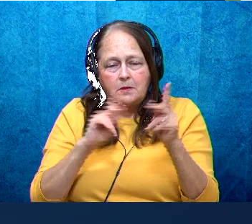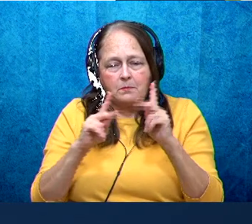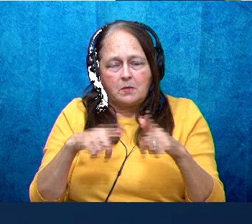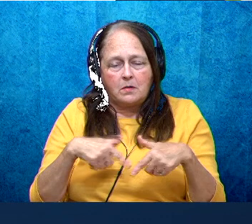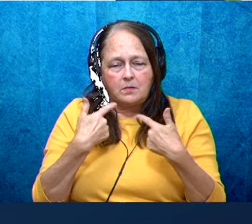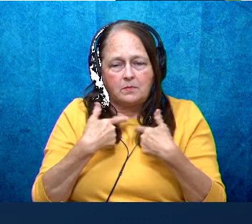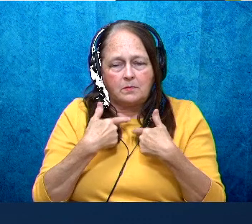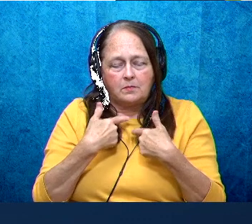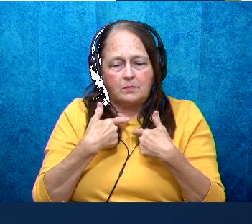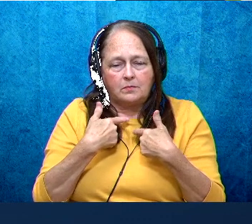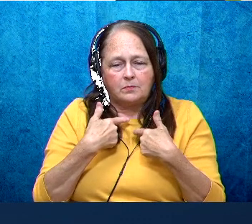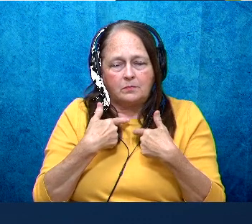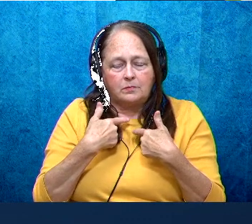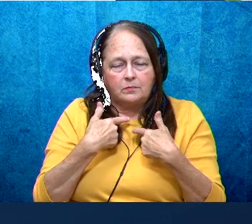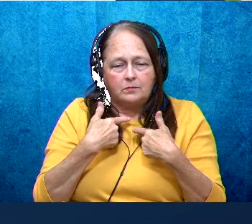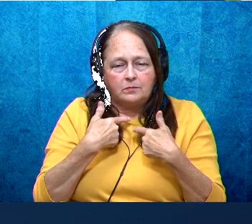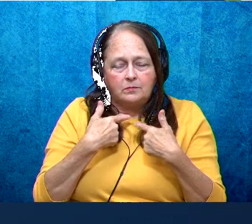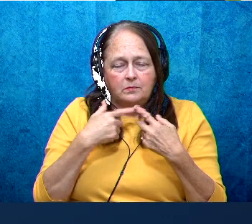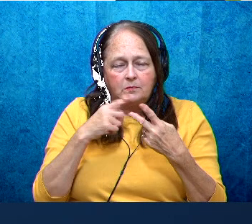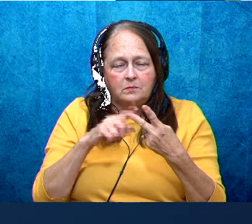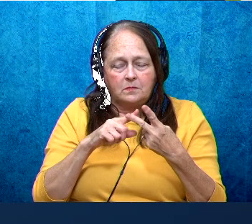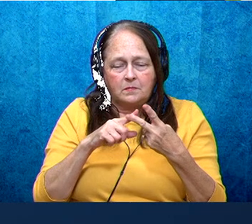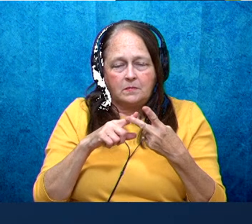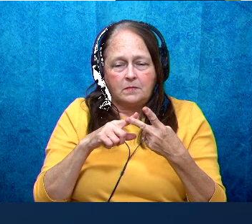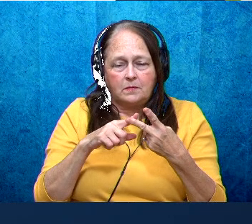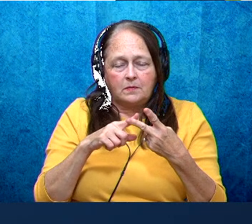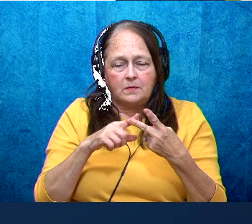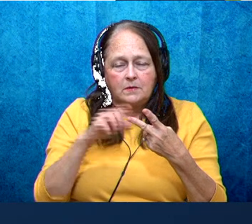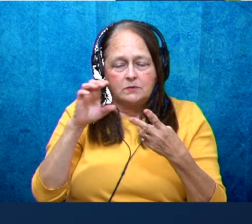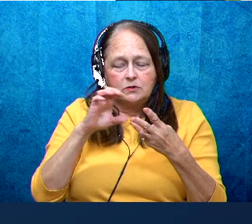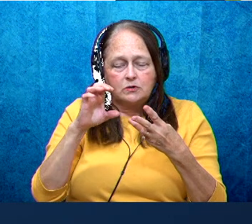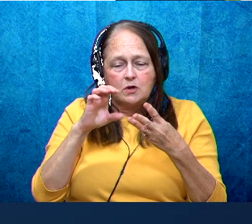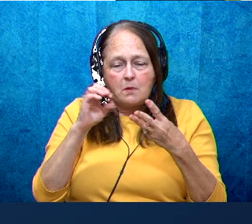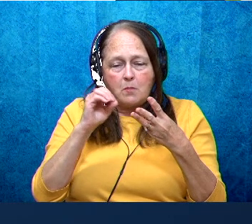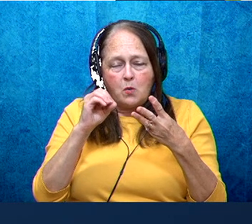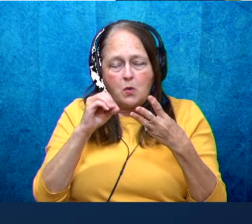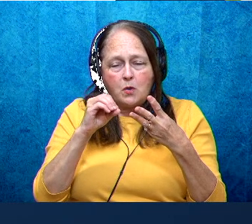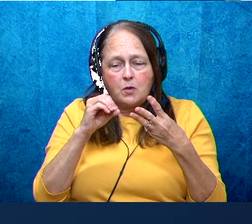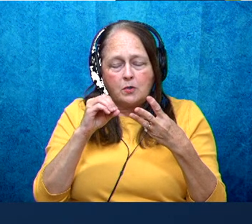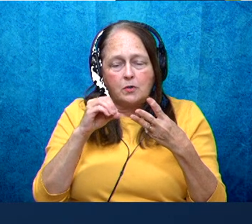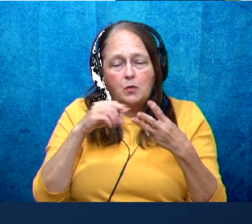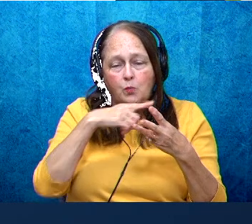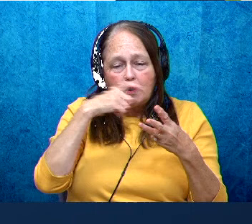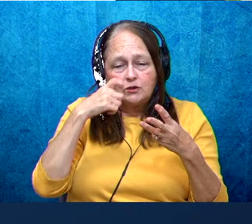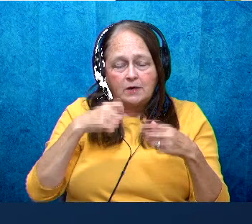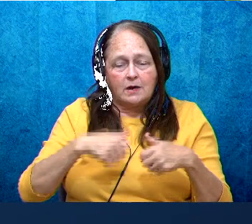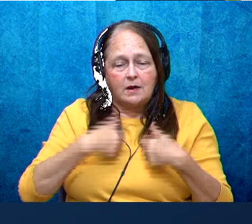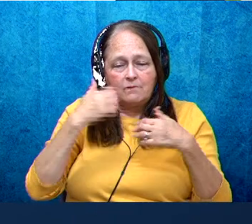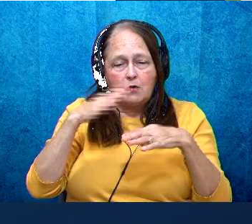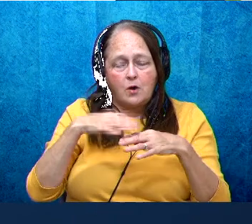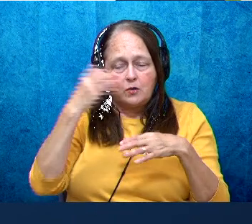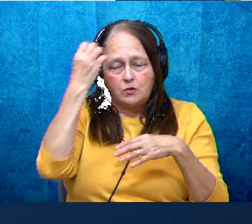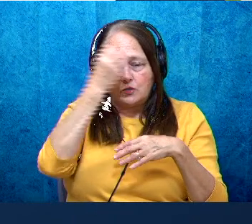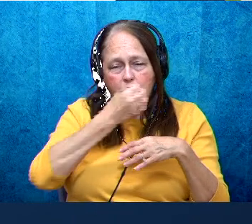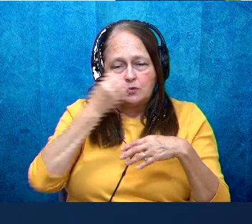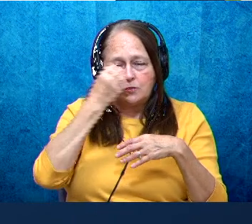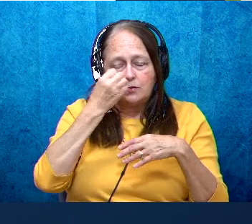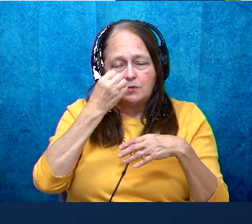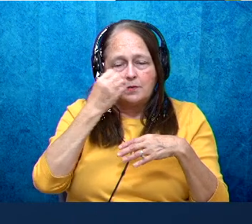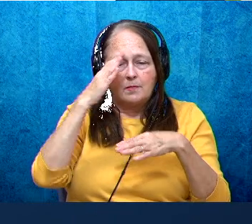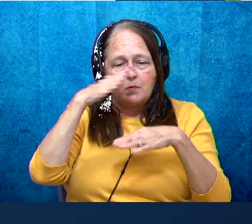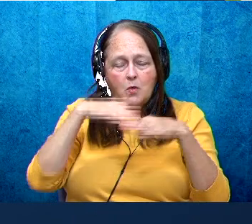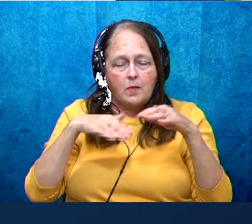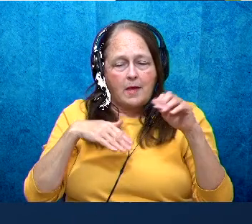B, Siberia is sparsely populated. C, more Russians live on the European side of Russia than on the Asian